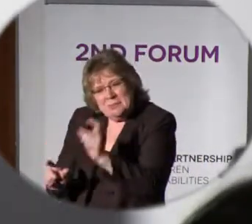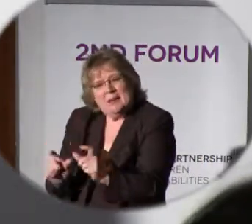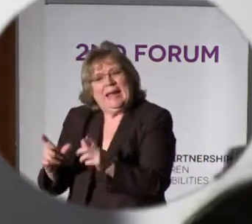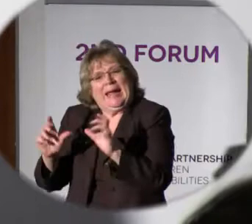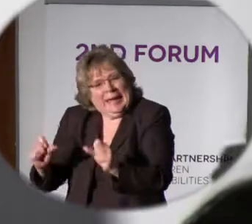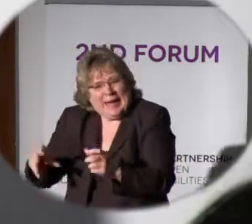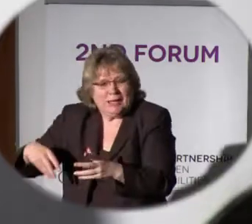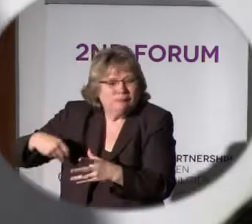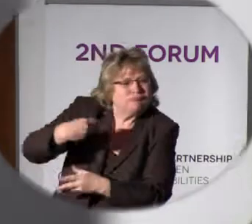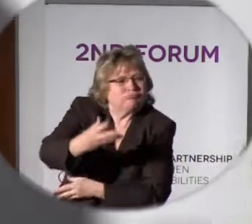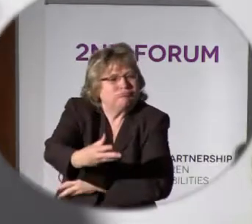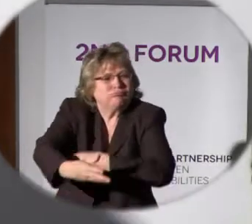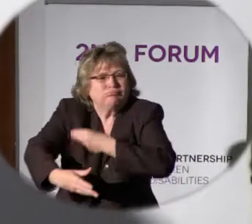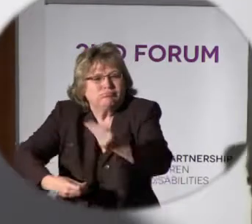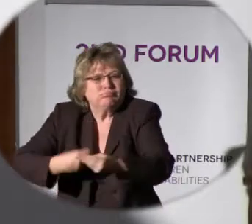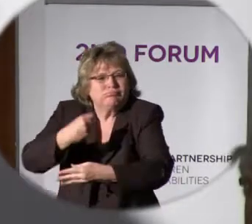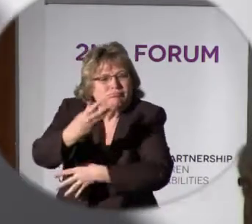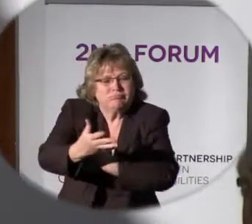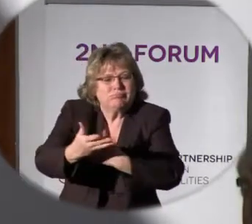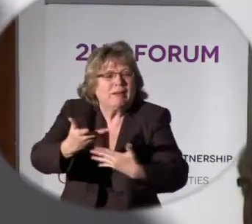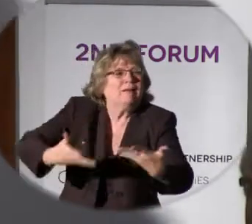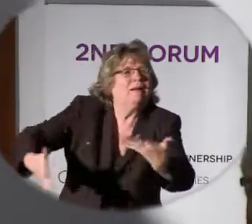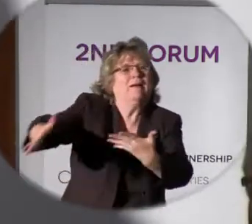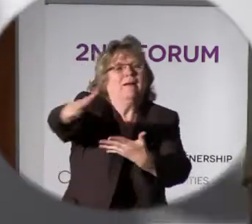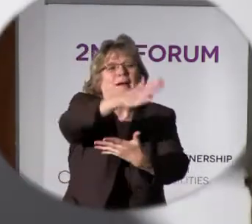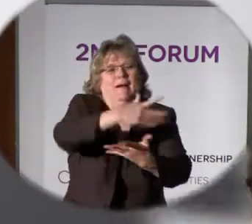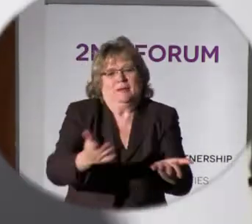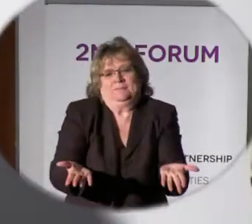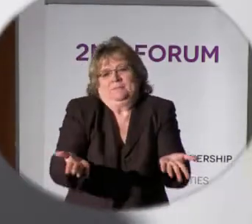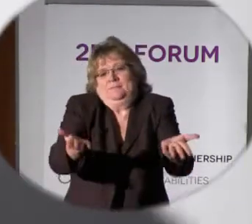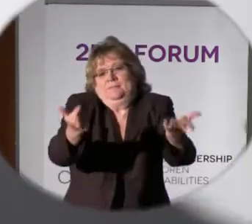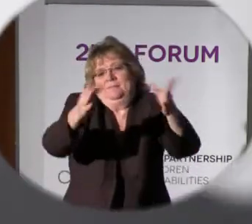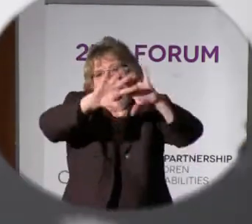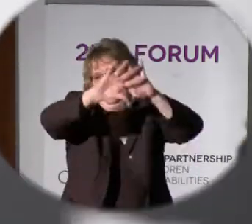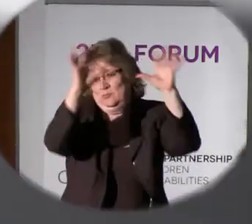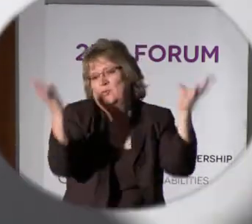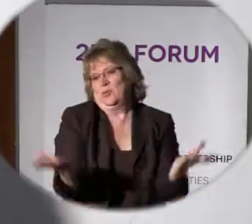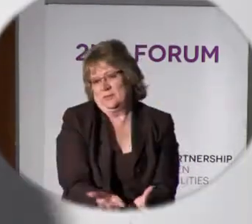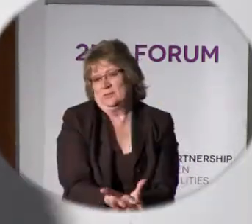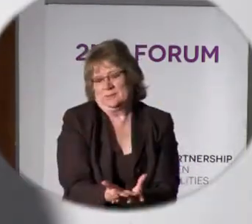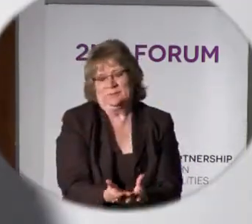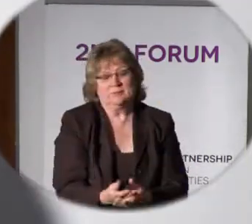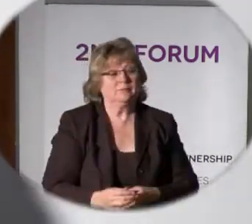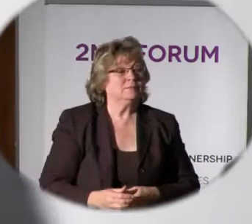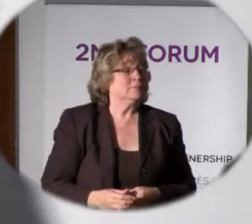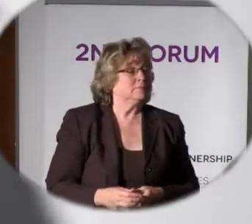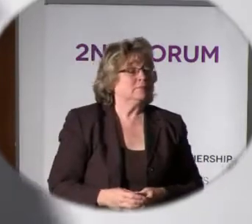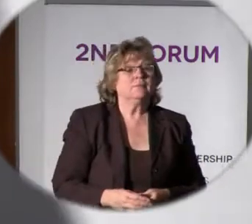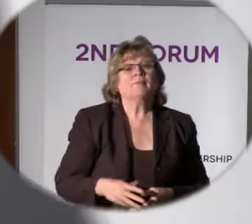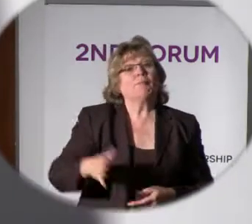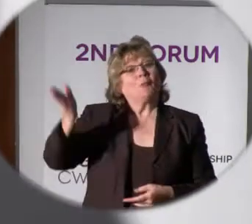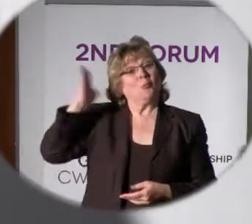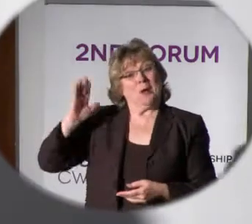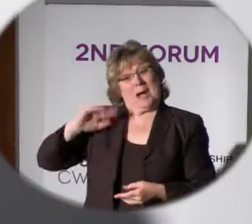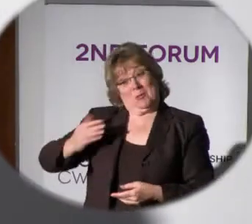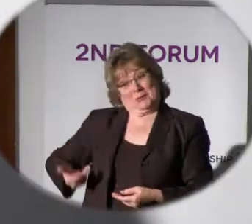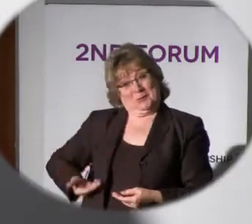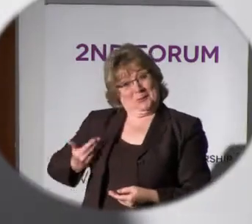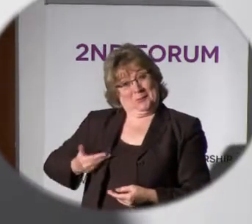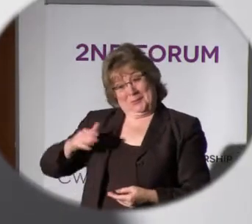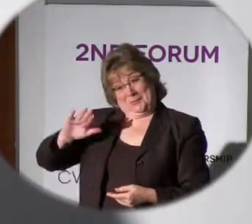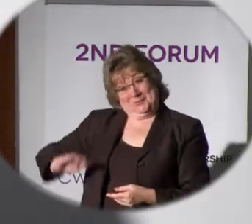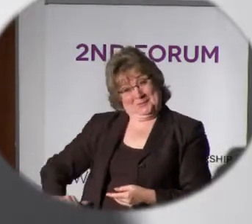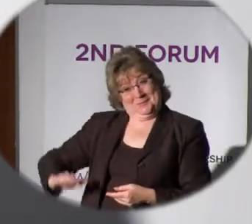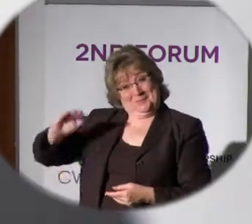today, I remember, as a mother of a person with disabilities, when I went to school every year